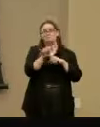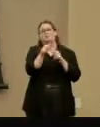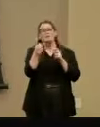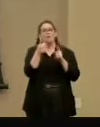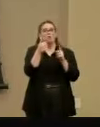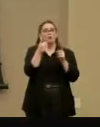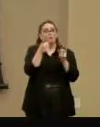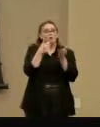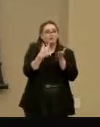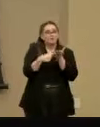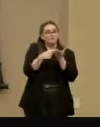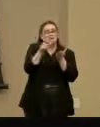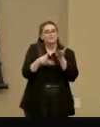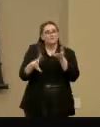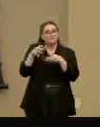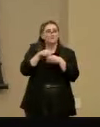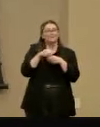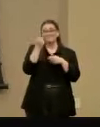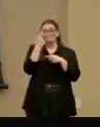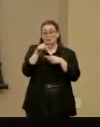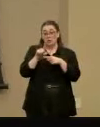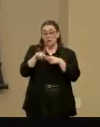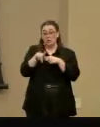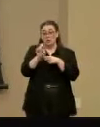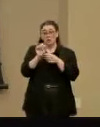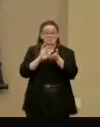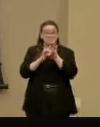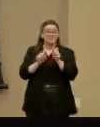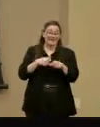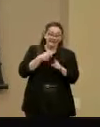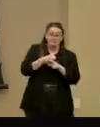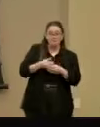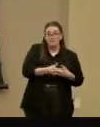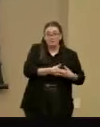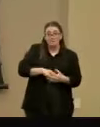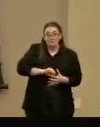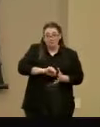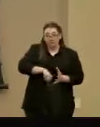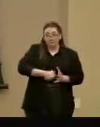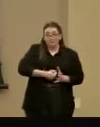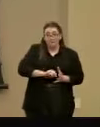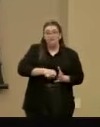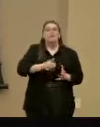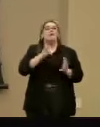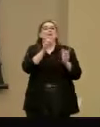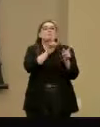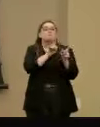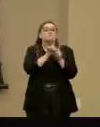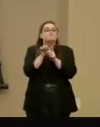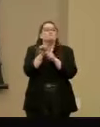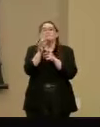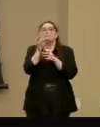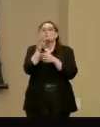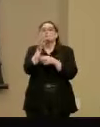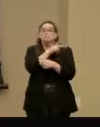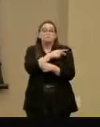as active lupus, can be problematic for a baby and getting pregnant. Certain birth control can be problematic for certain types of patients with